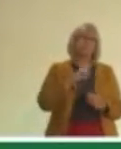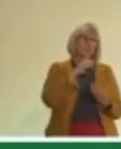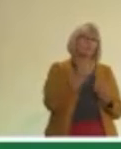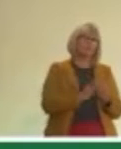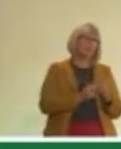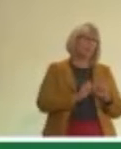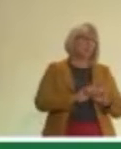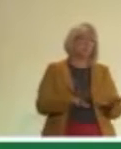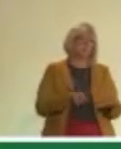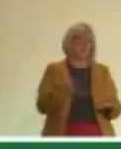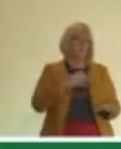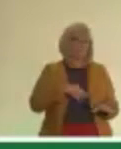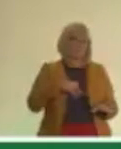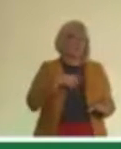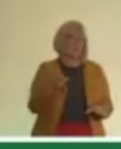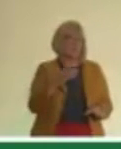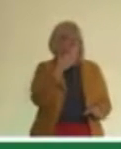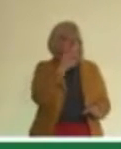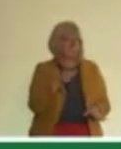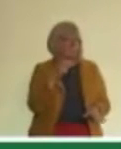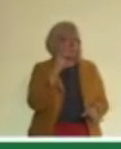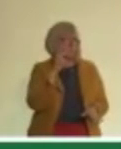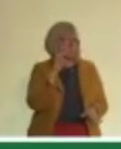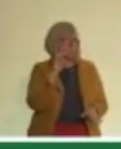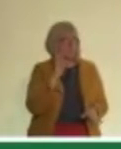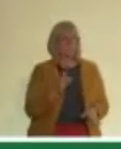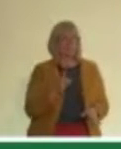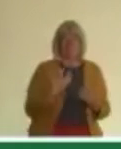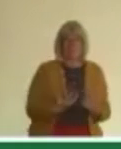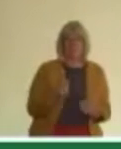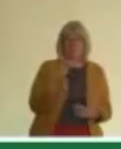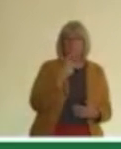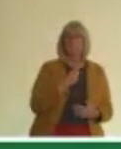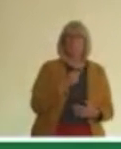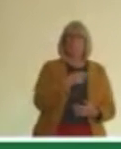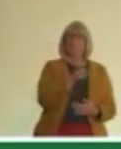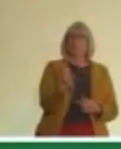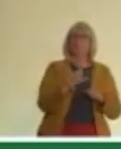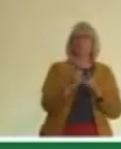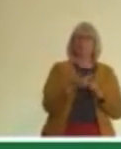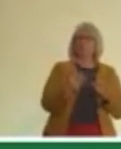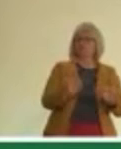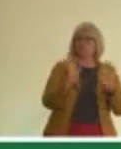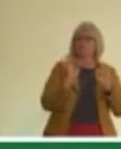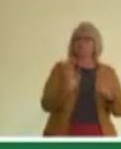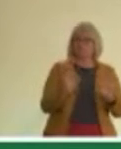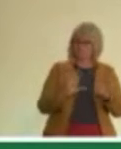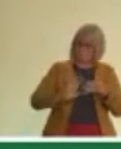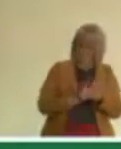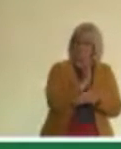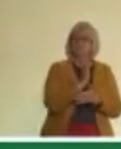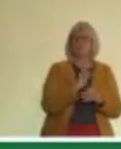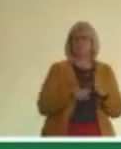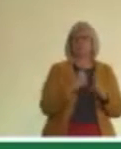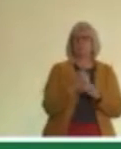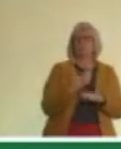his mind. He has now said that these communities are fantastic and he's really pleased they're doing this work. Now, there is still a long way